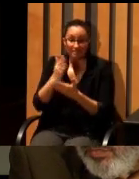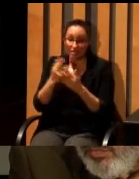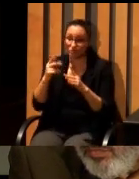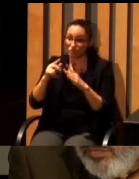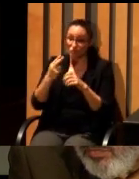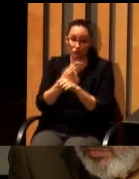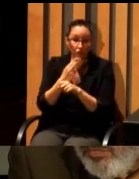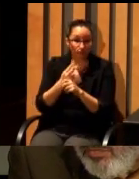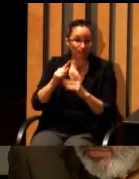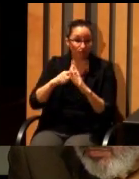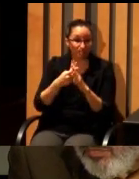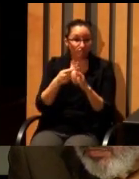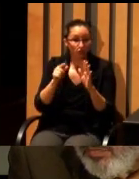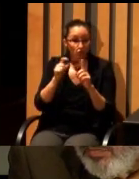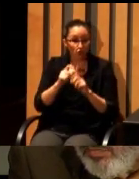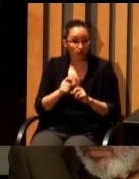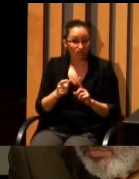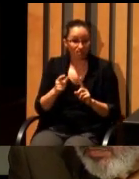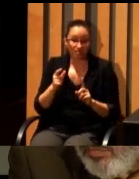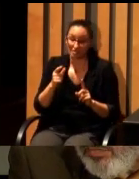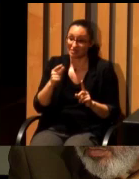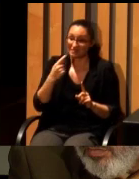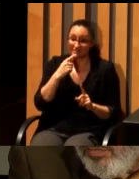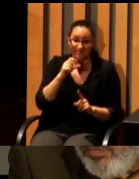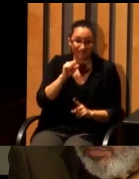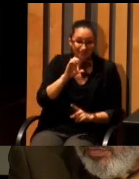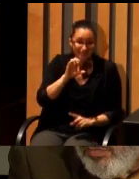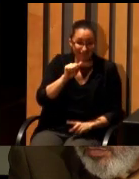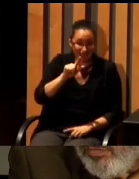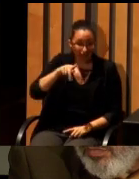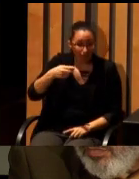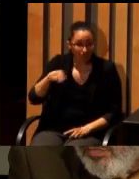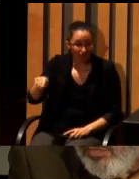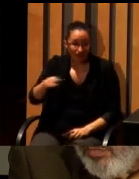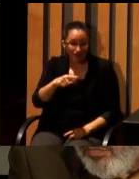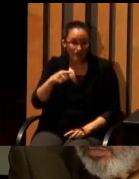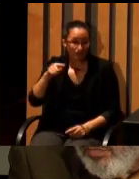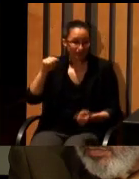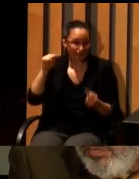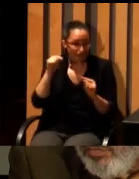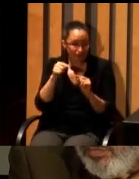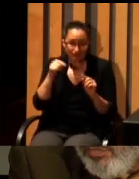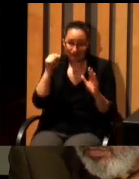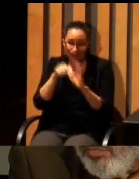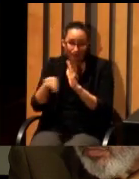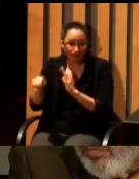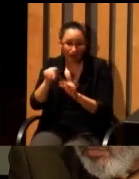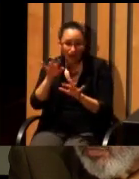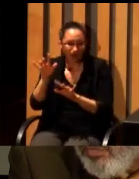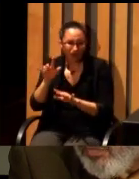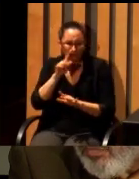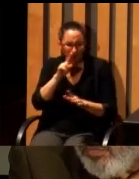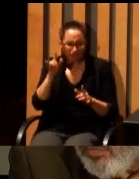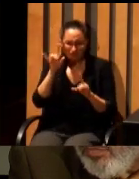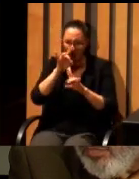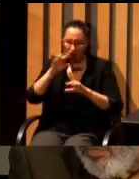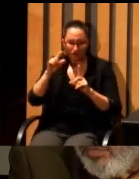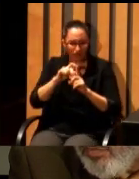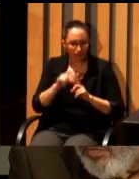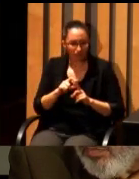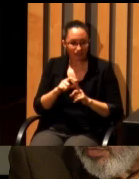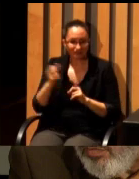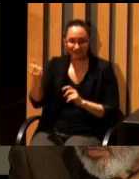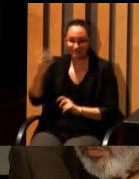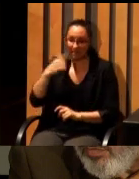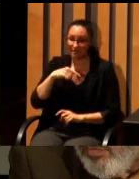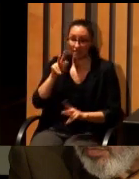scalp 'em and wamp 'em, and no one on the air seemed to notice or care. When I began writing about this issue at the